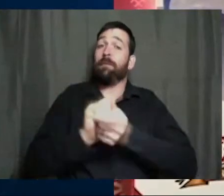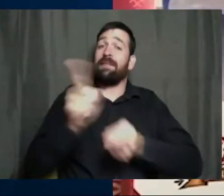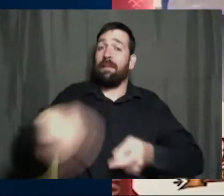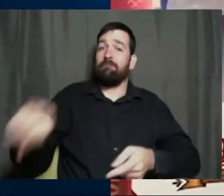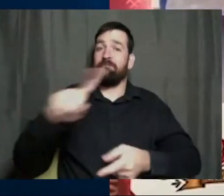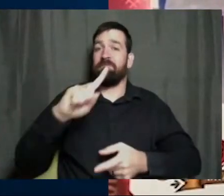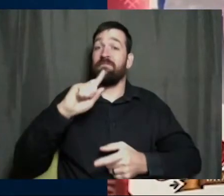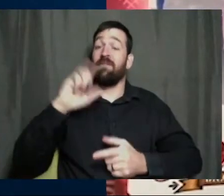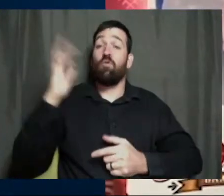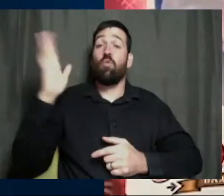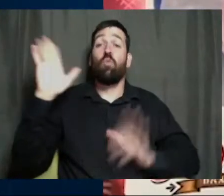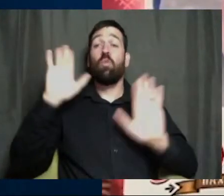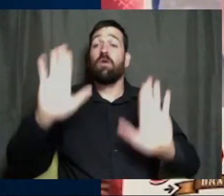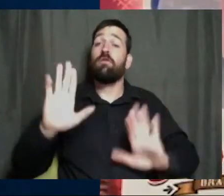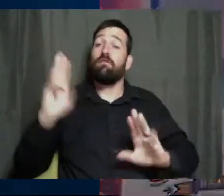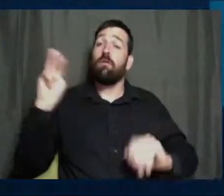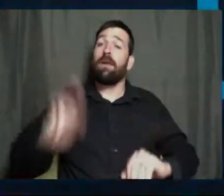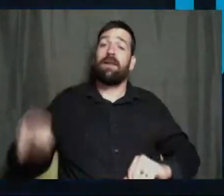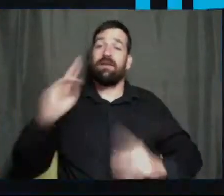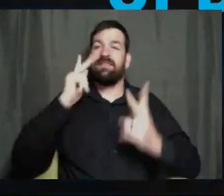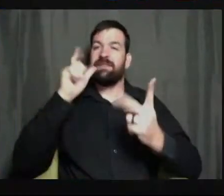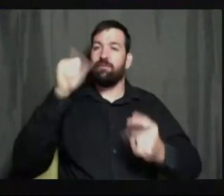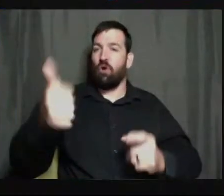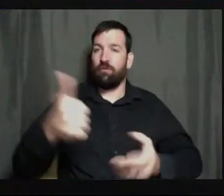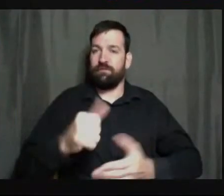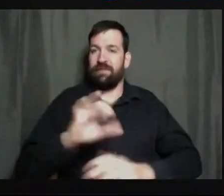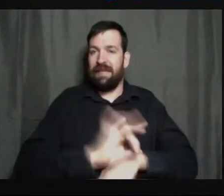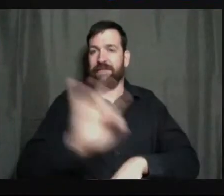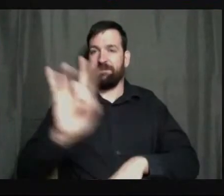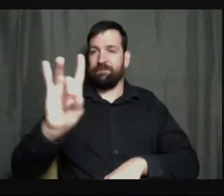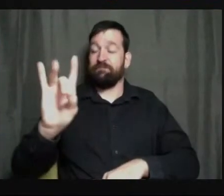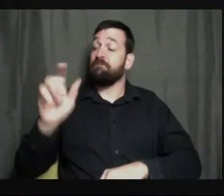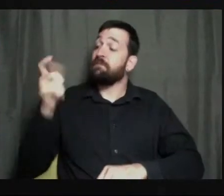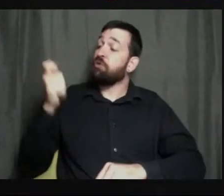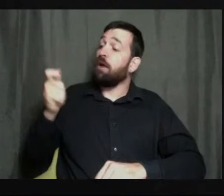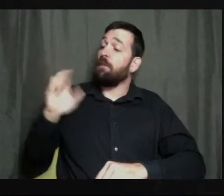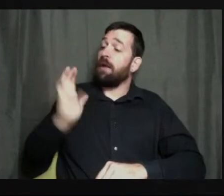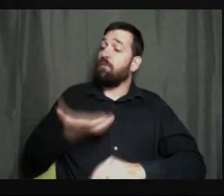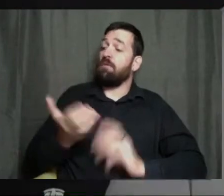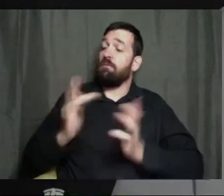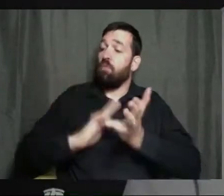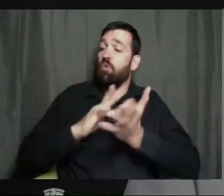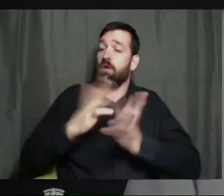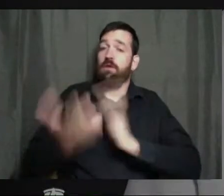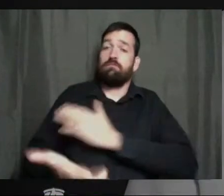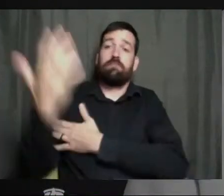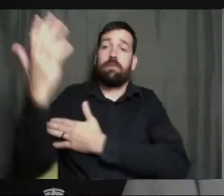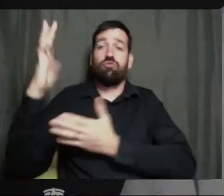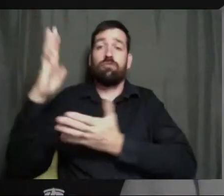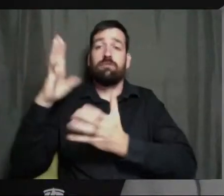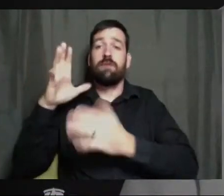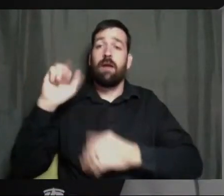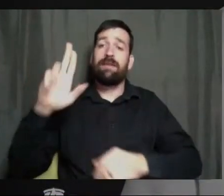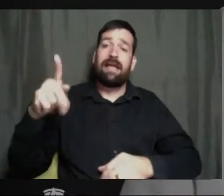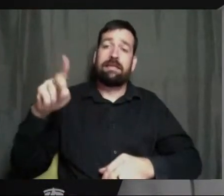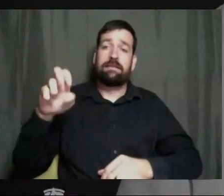Monday. We'll see you back here tomorrow at 8. Subscribe to our Morning Medical Update and Open Mics